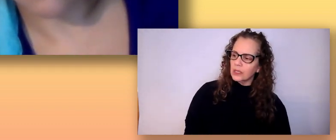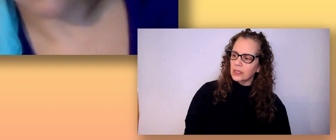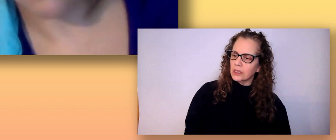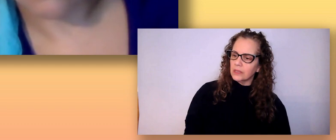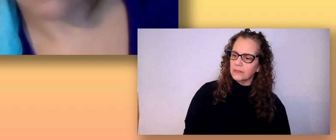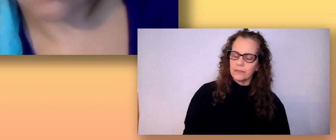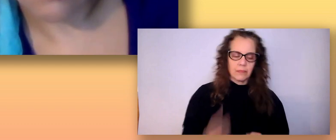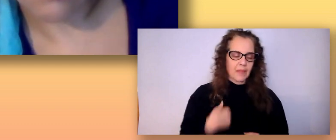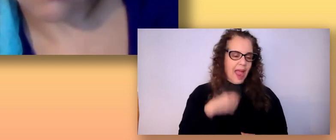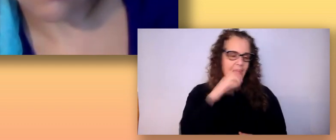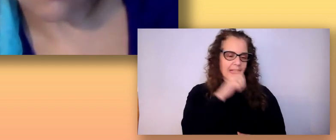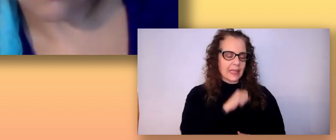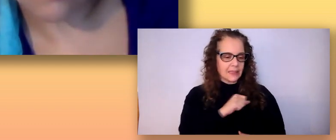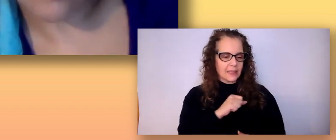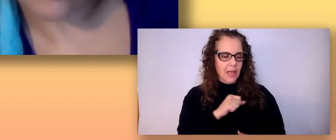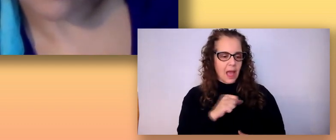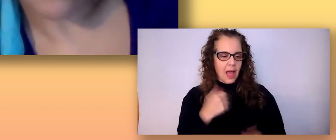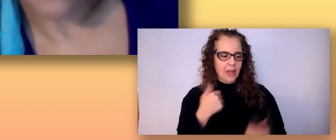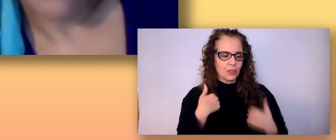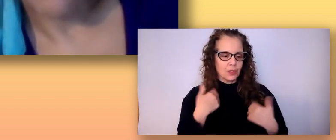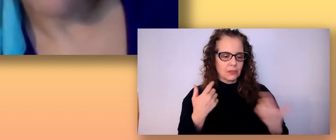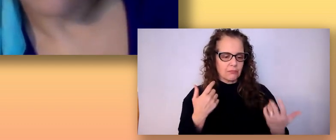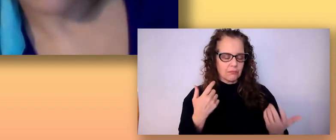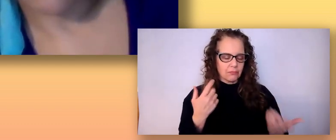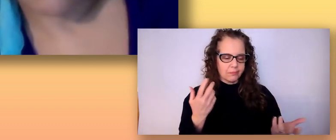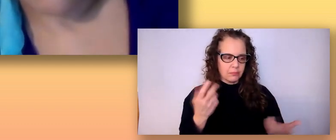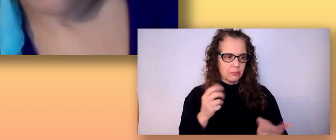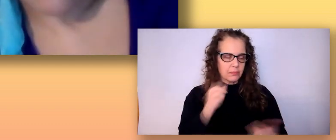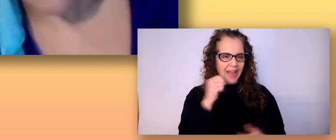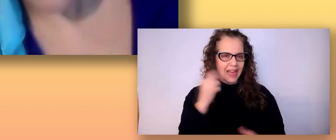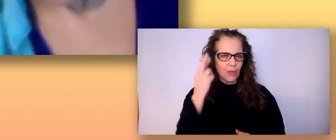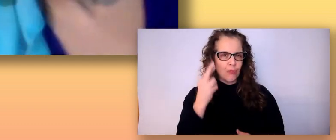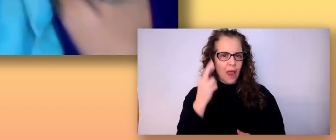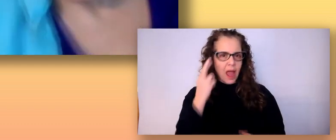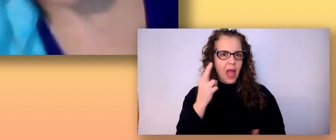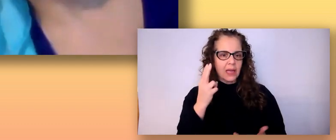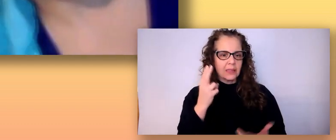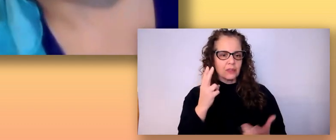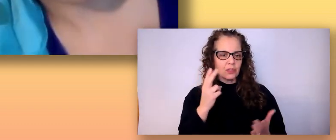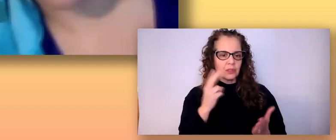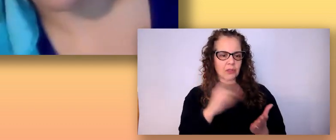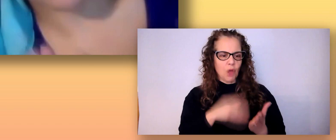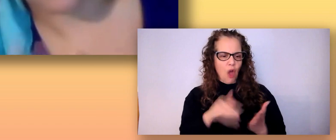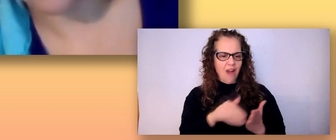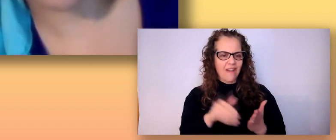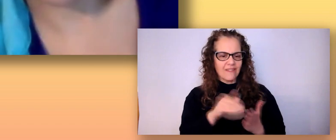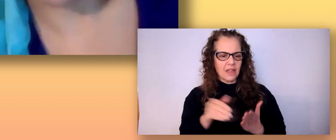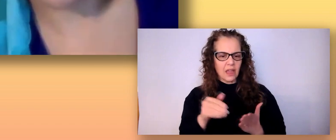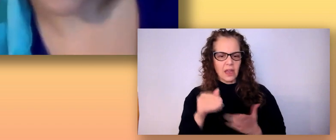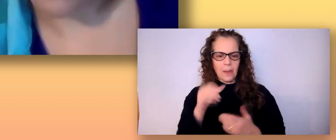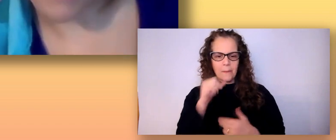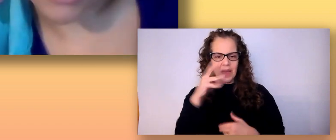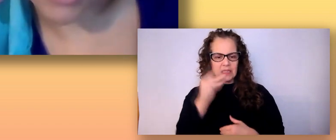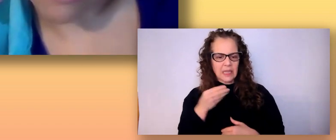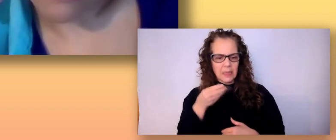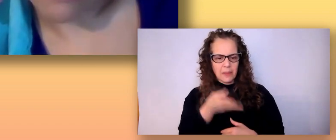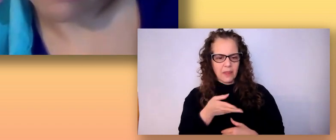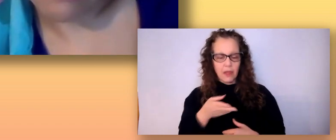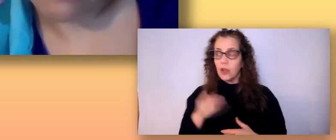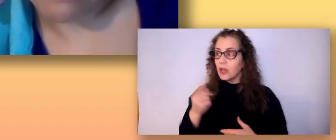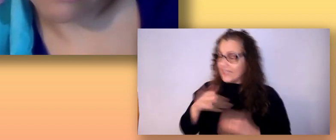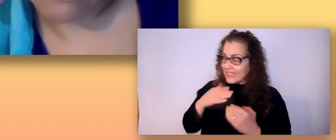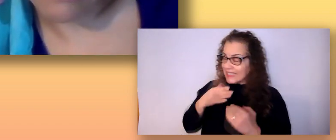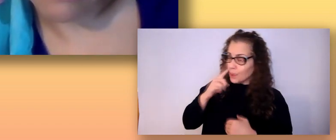I guess I just hadn't realized it was happening so often. I mean, is it easier for you to sleep in the